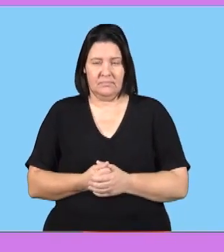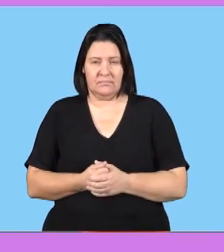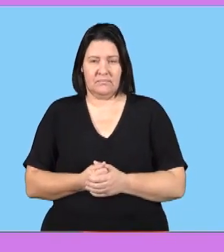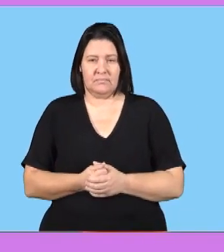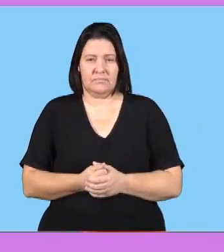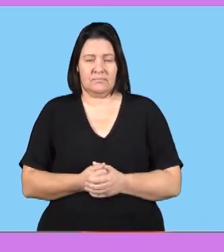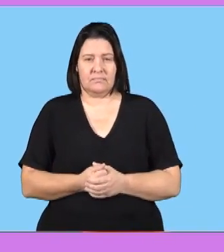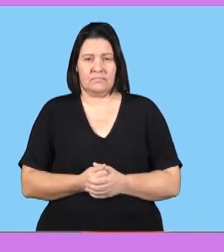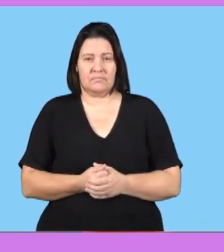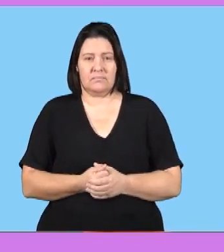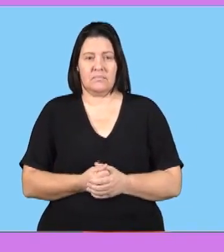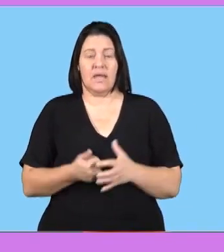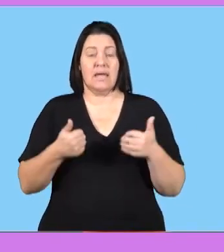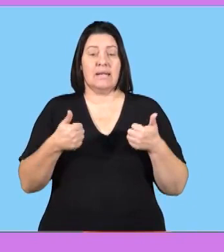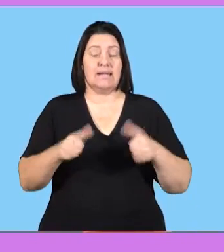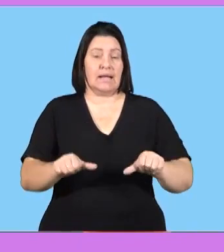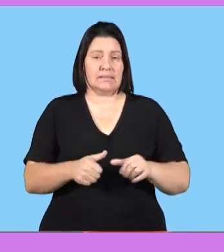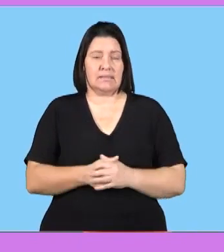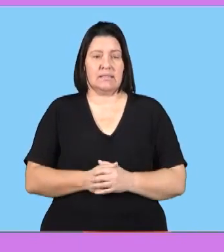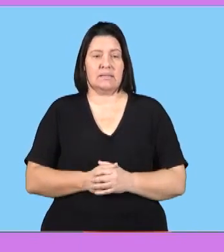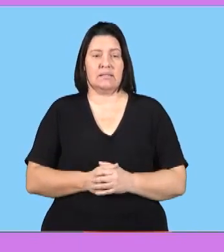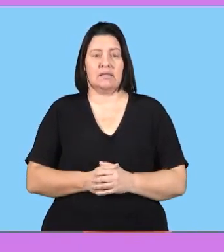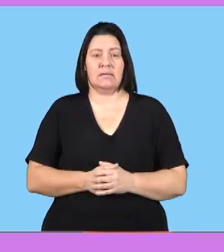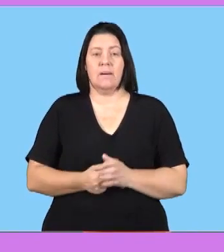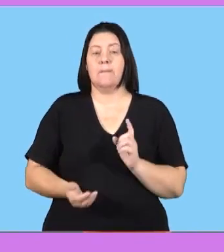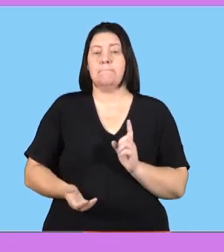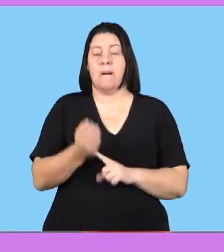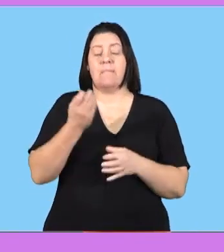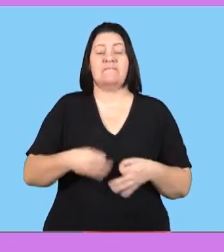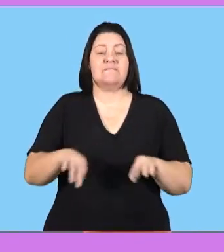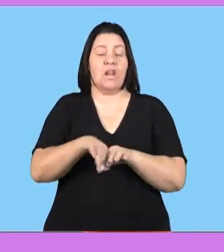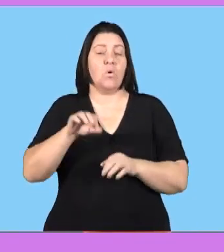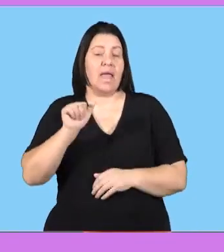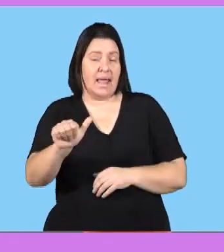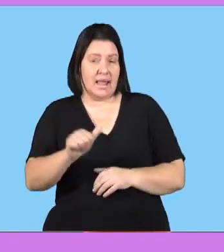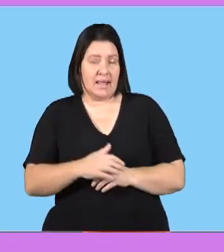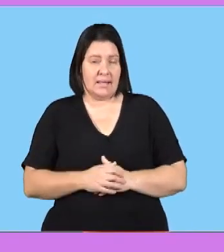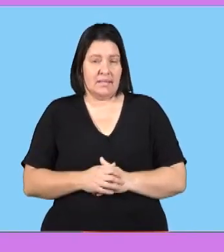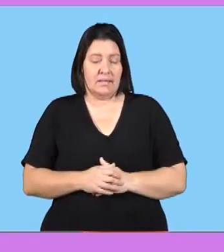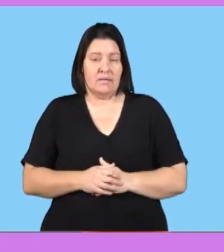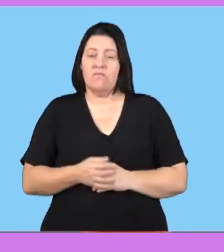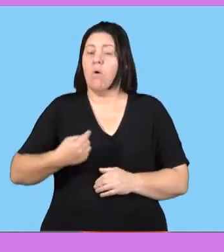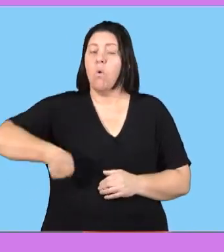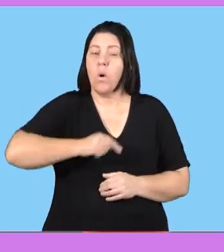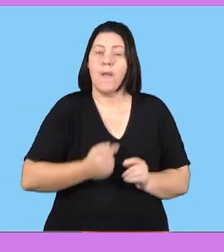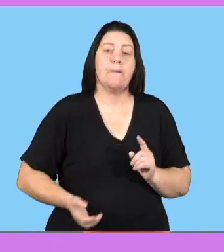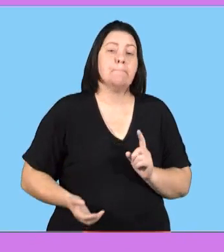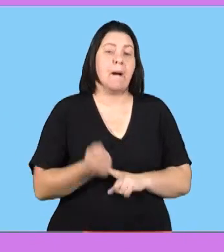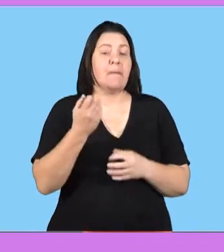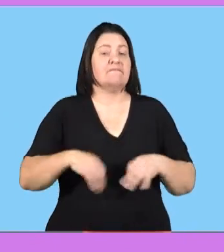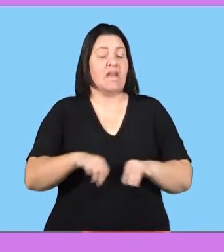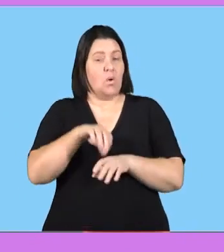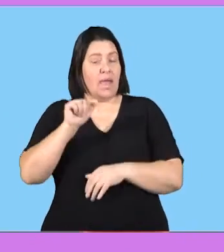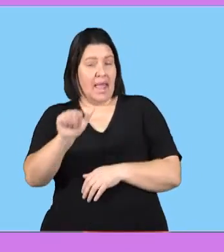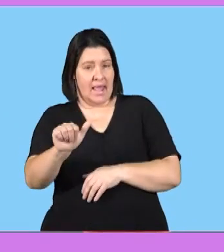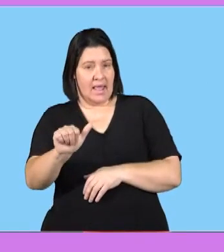cost. The next question, find the value of A. So for us to find the value